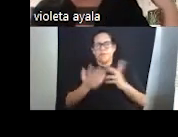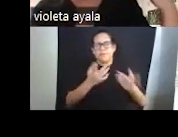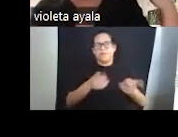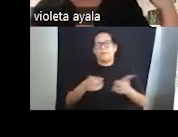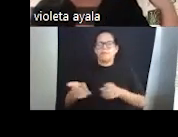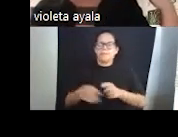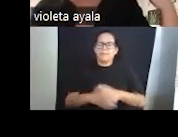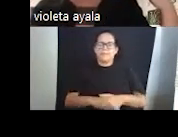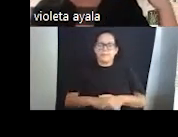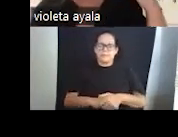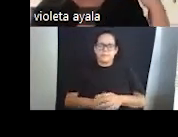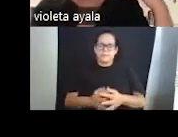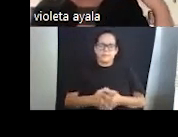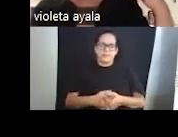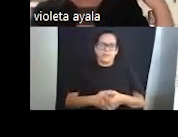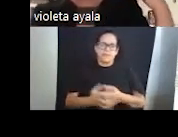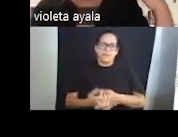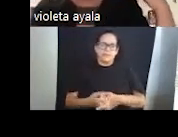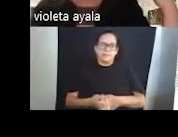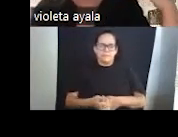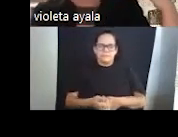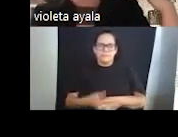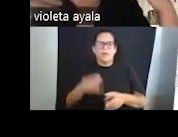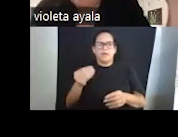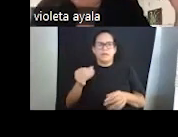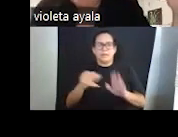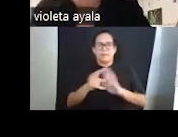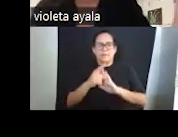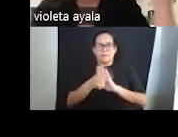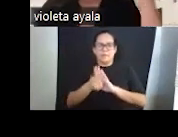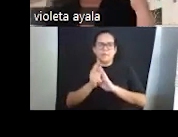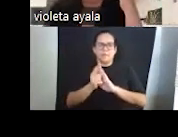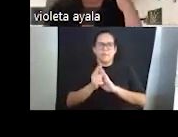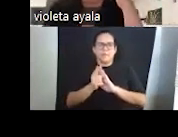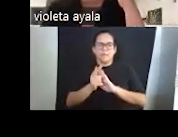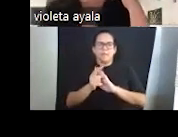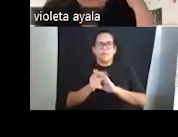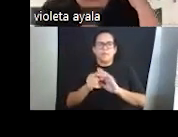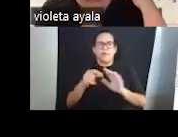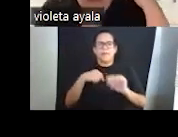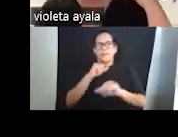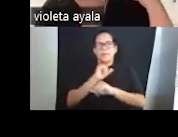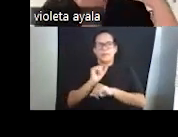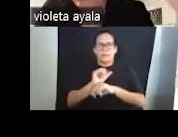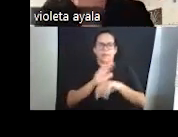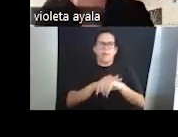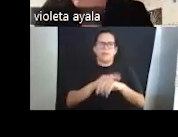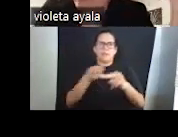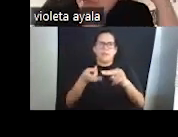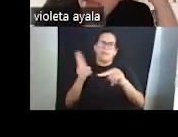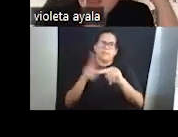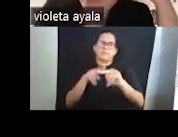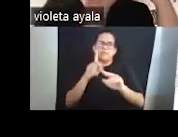happening. And at the moment, as a witch, as I'm working on the augmented